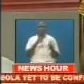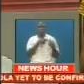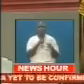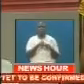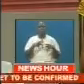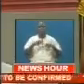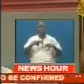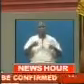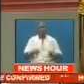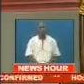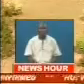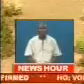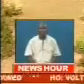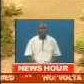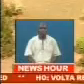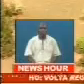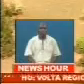Energy.